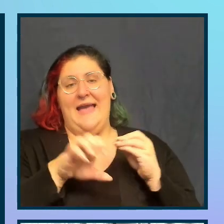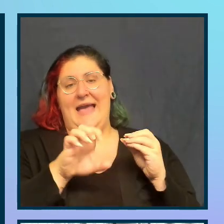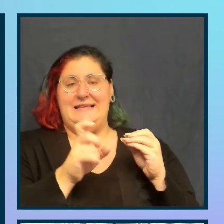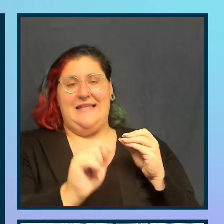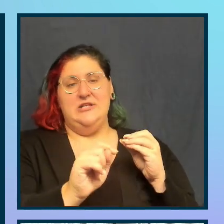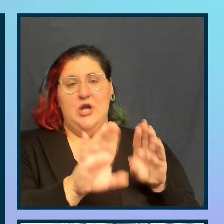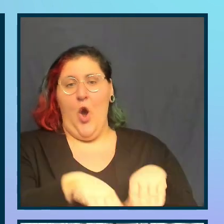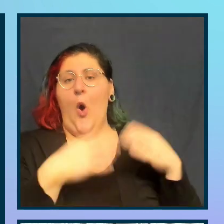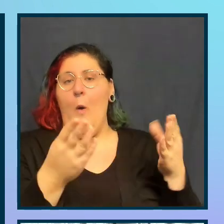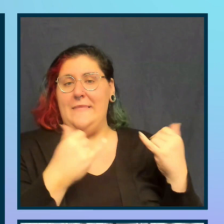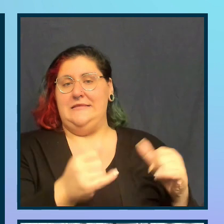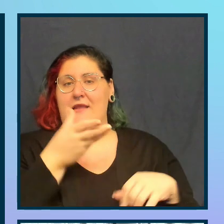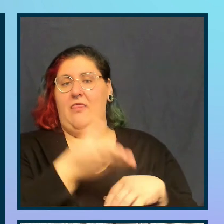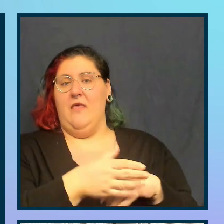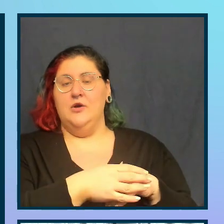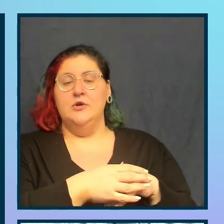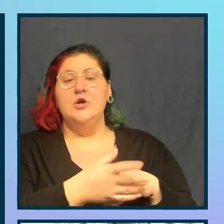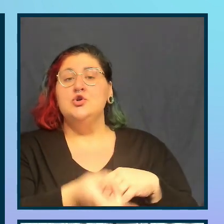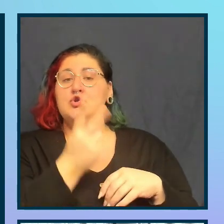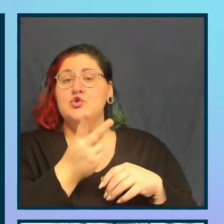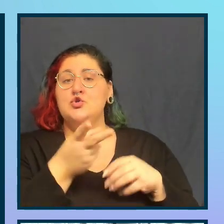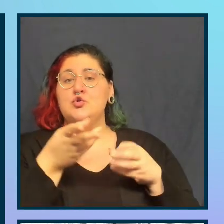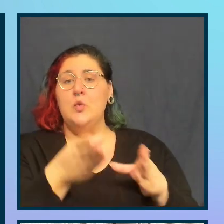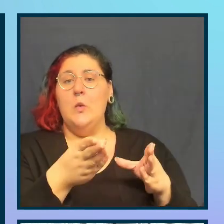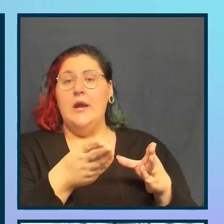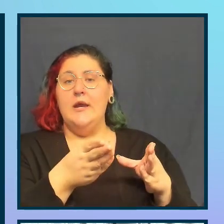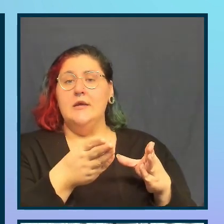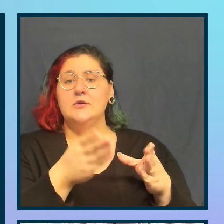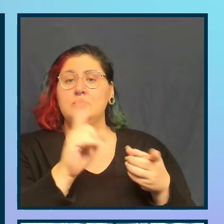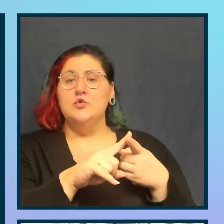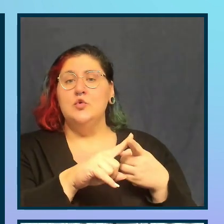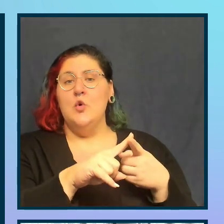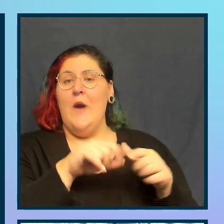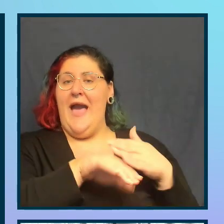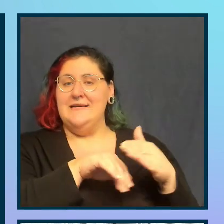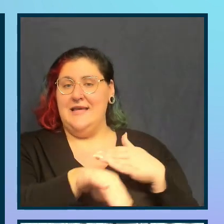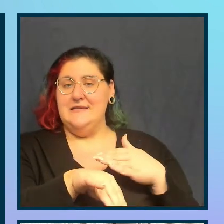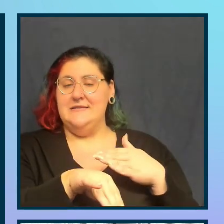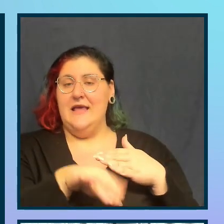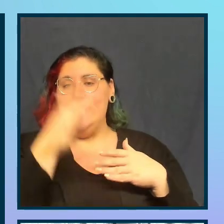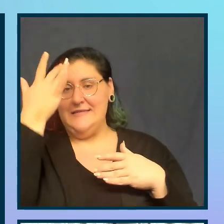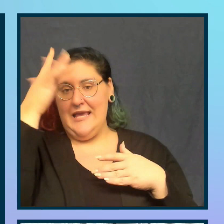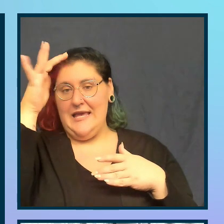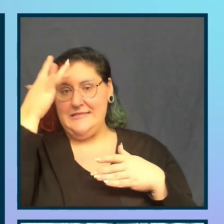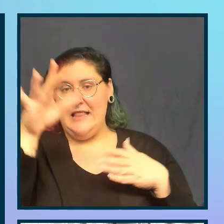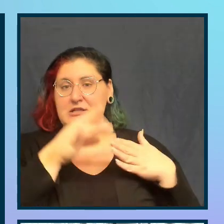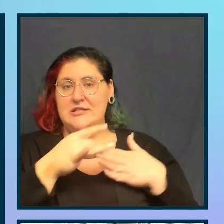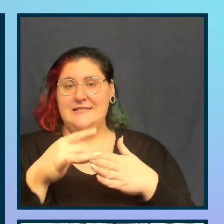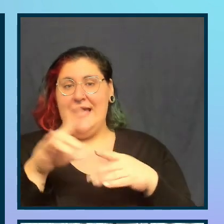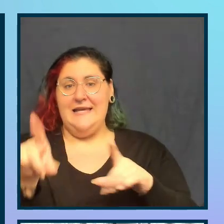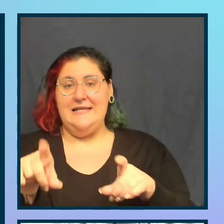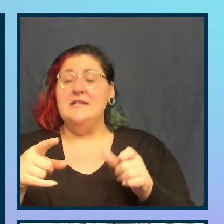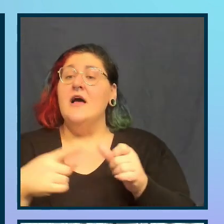tests. The first way is if you have not saved any tests, below the start